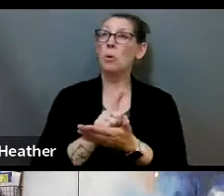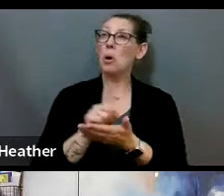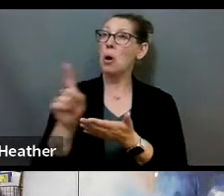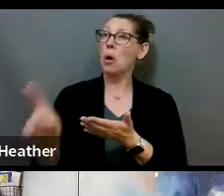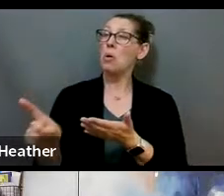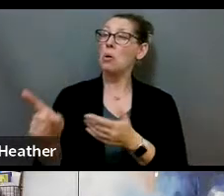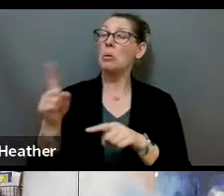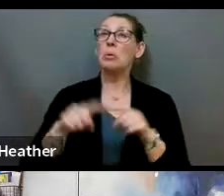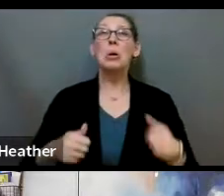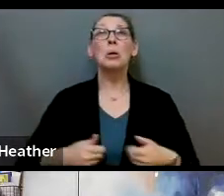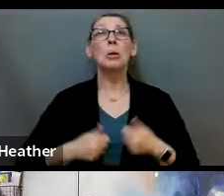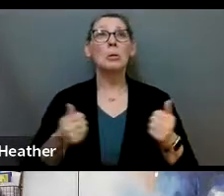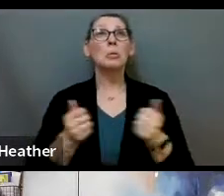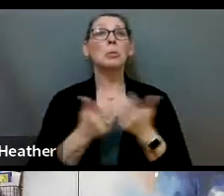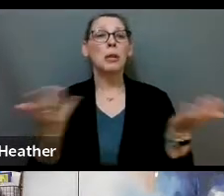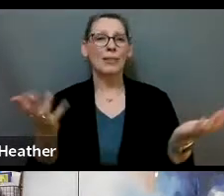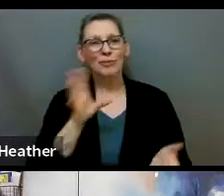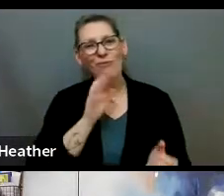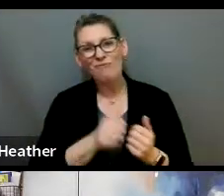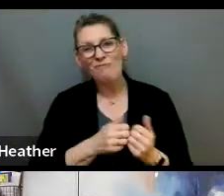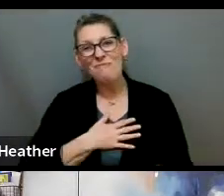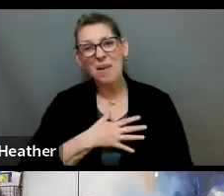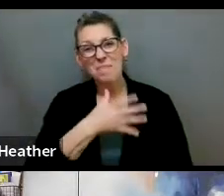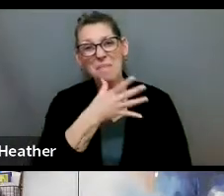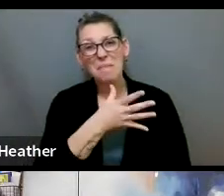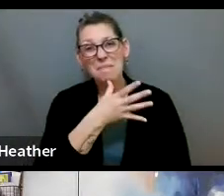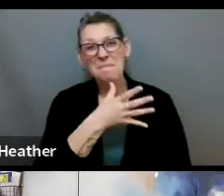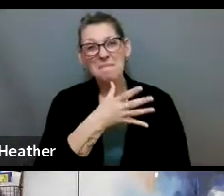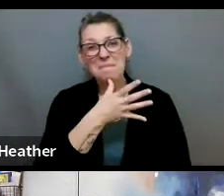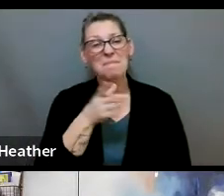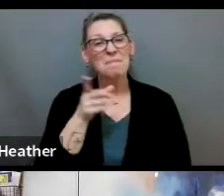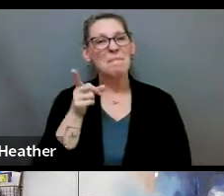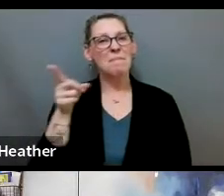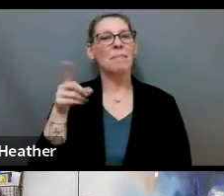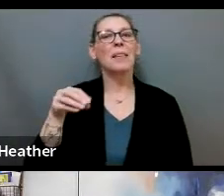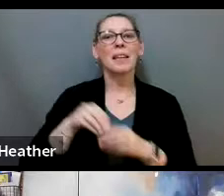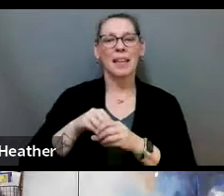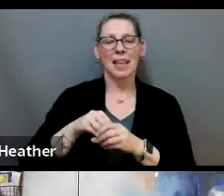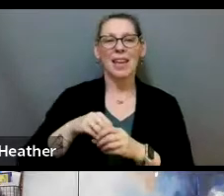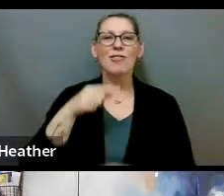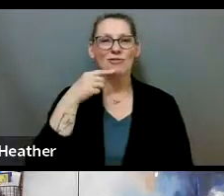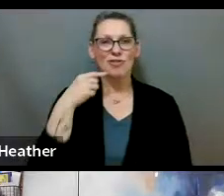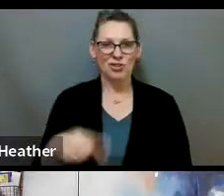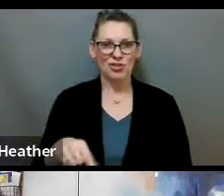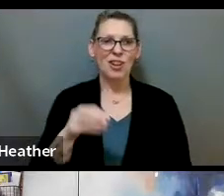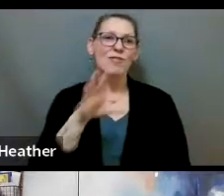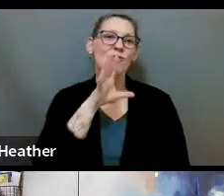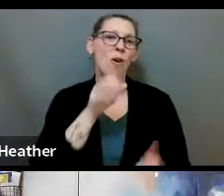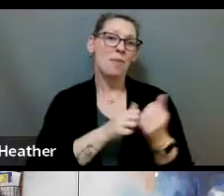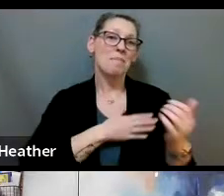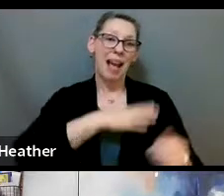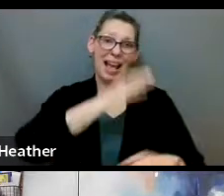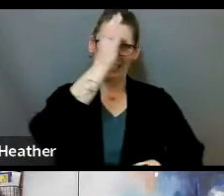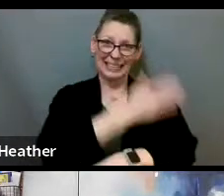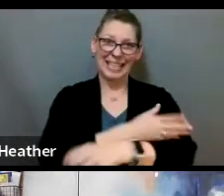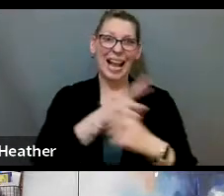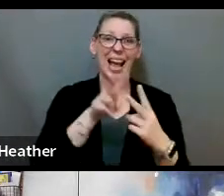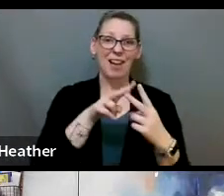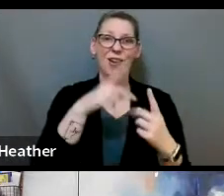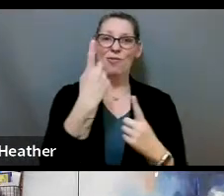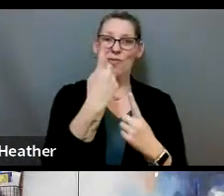go without is talking to my mom, who is in Moscow, Russia, and talking to my sons. One is